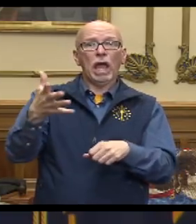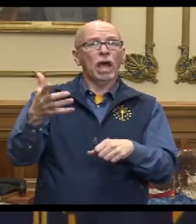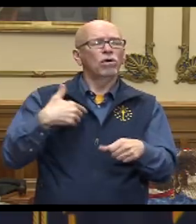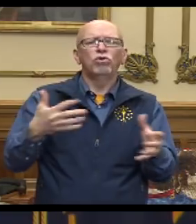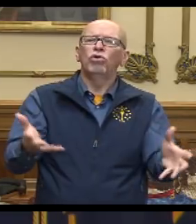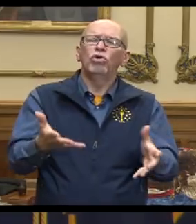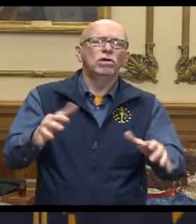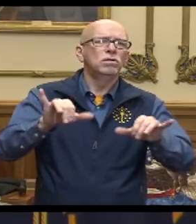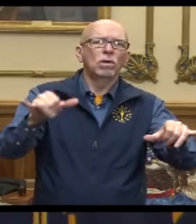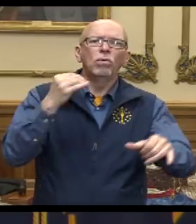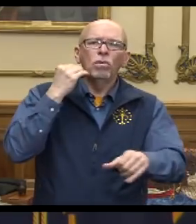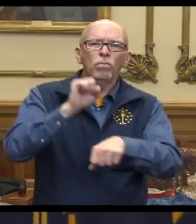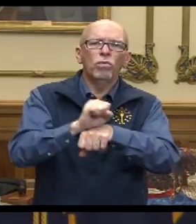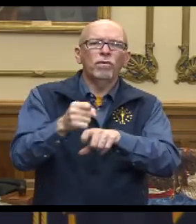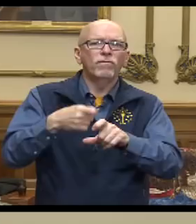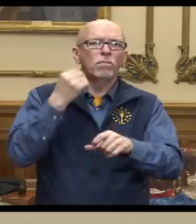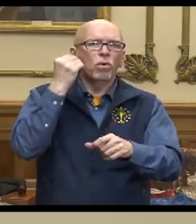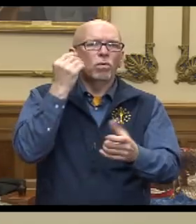do so.